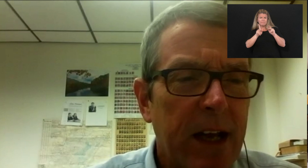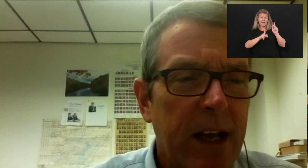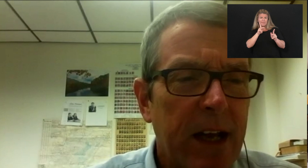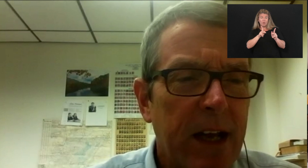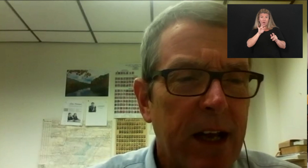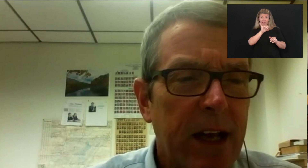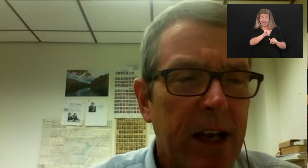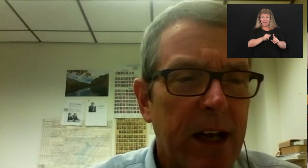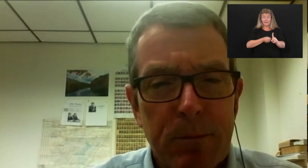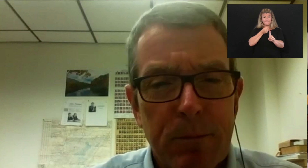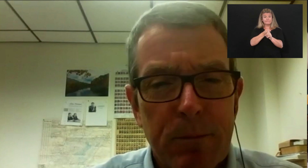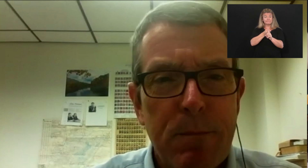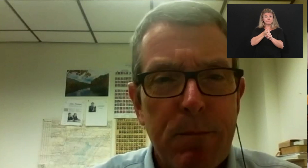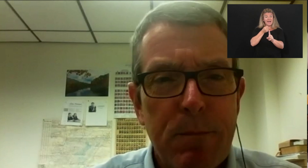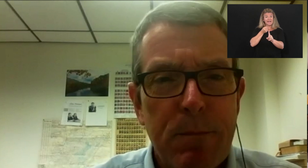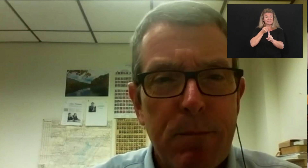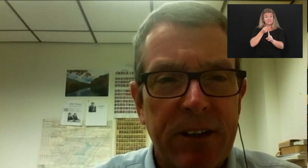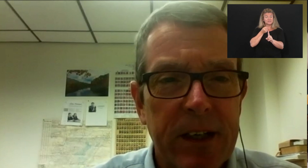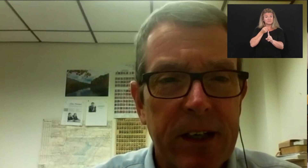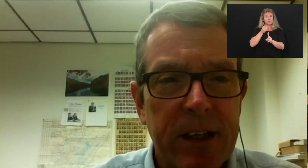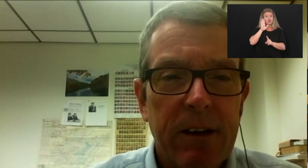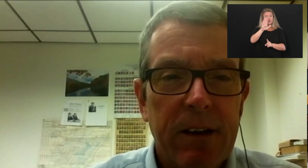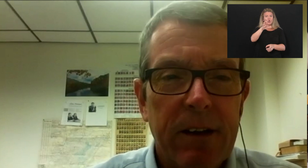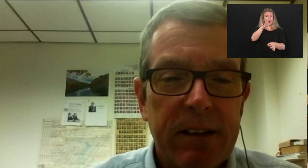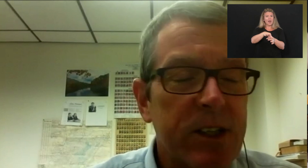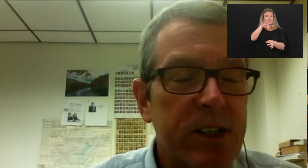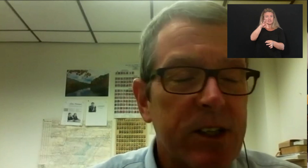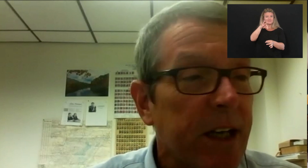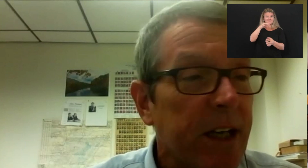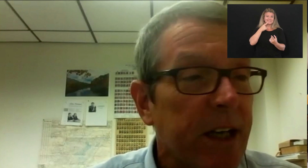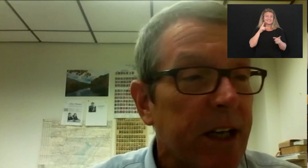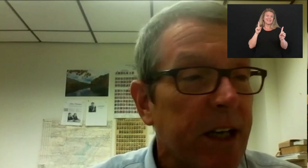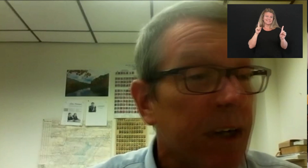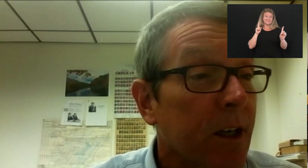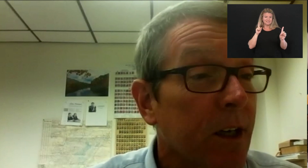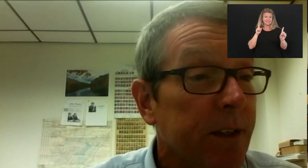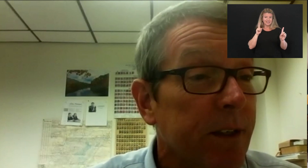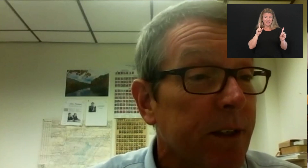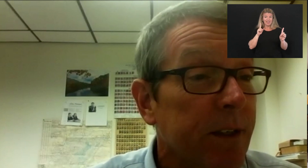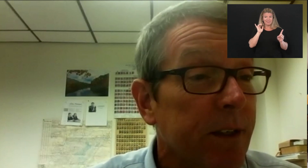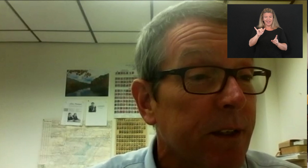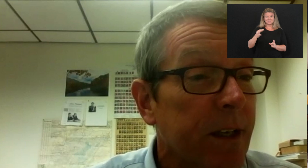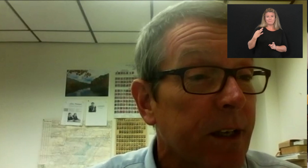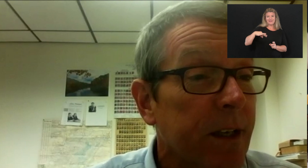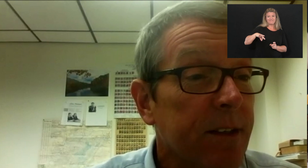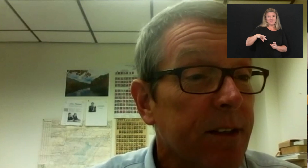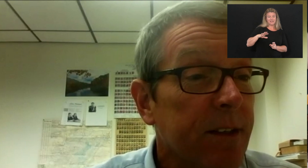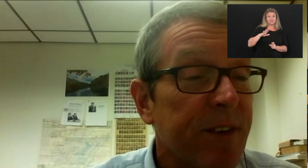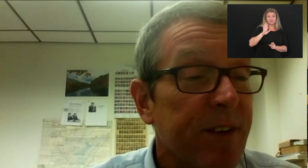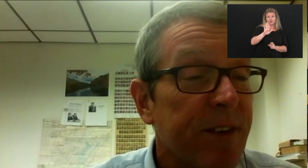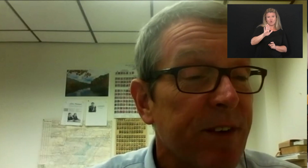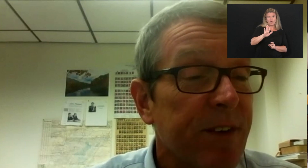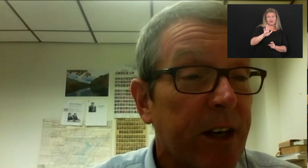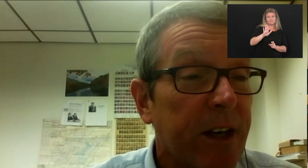on the election outcome and has benefited your candidacy?